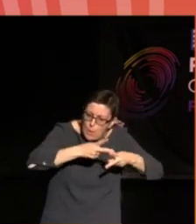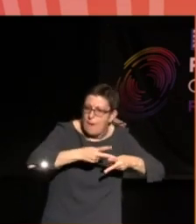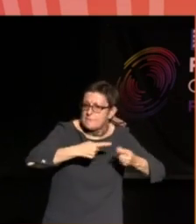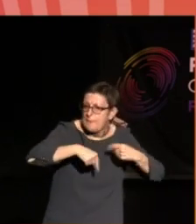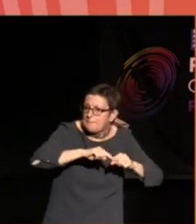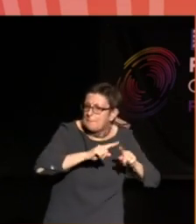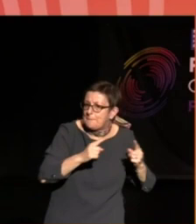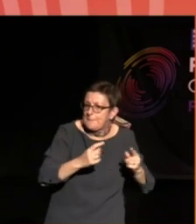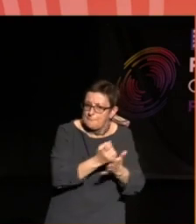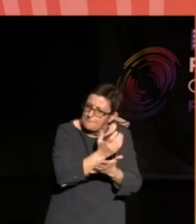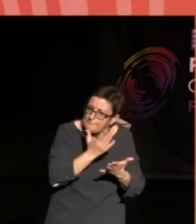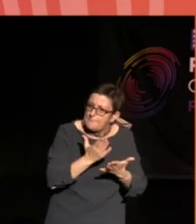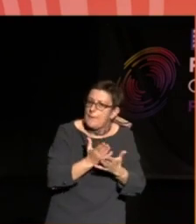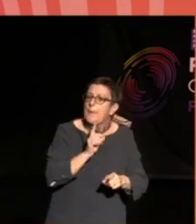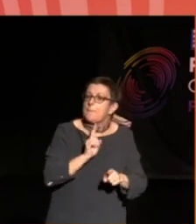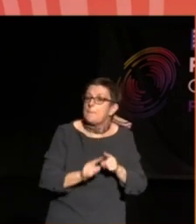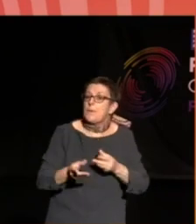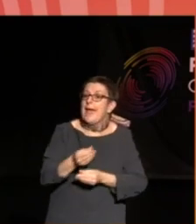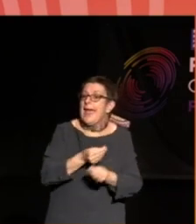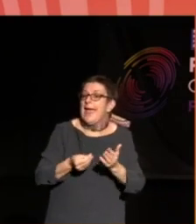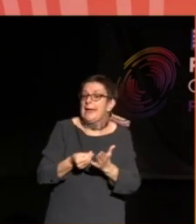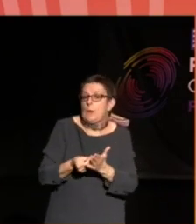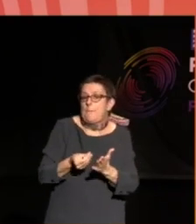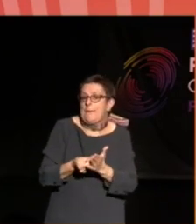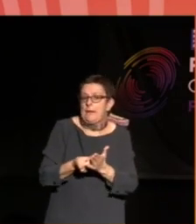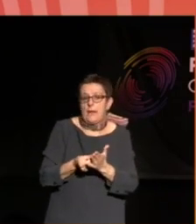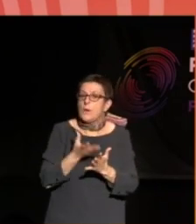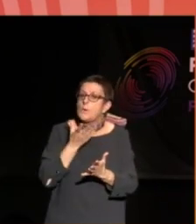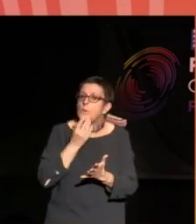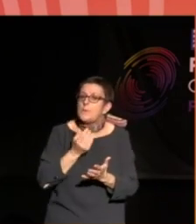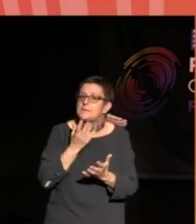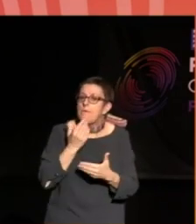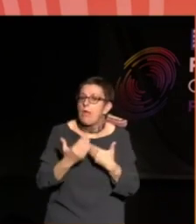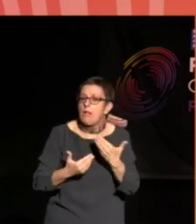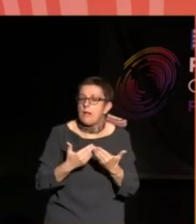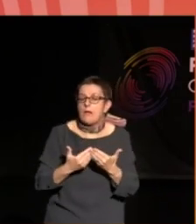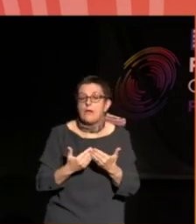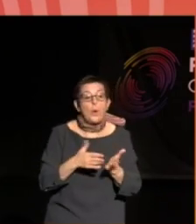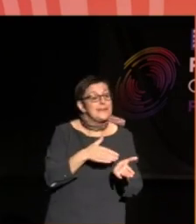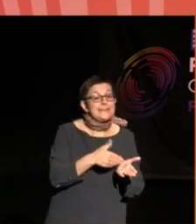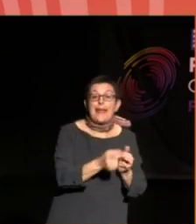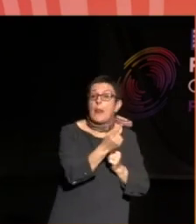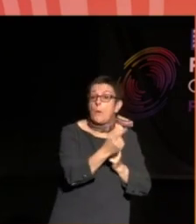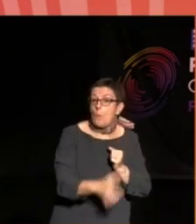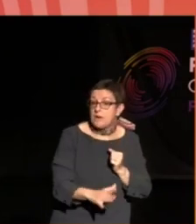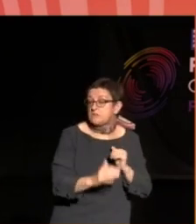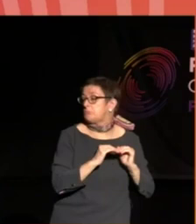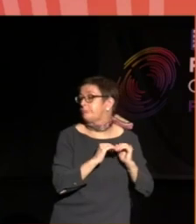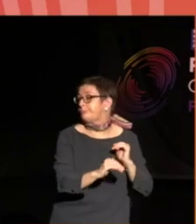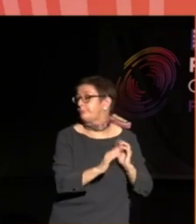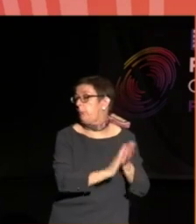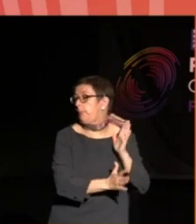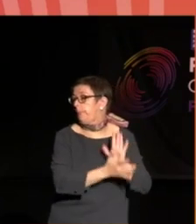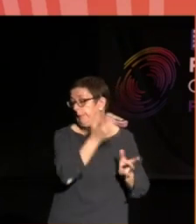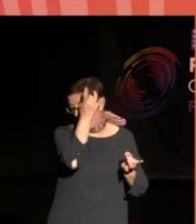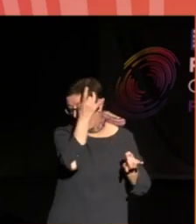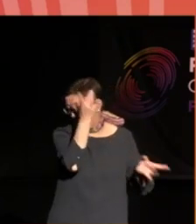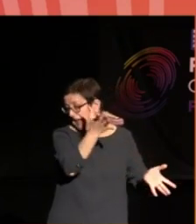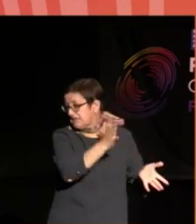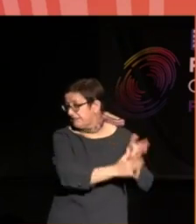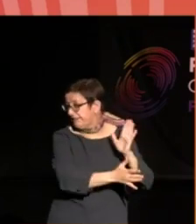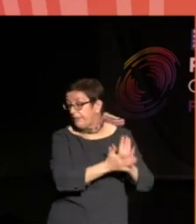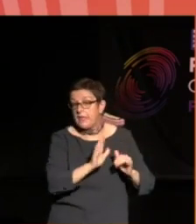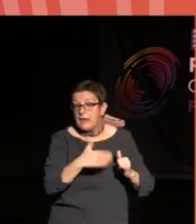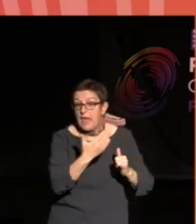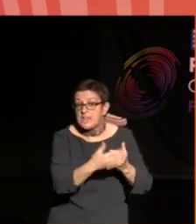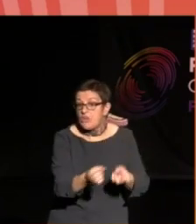to actually make them most economically useful rather than selling them once and forgetting about them until they're thrown away.